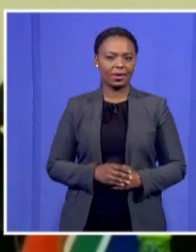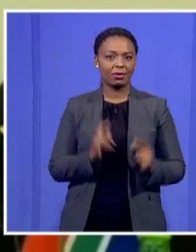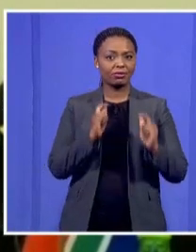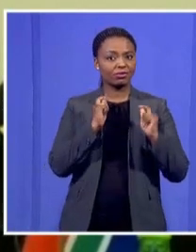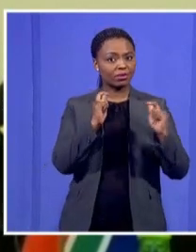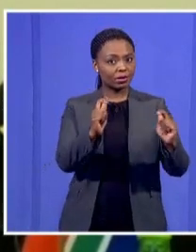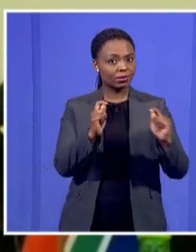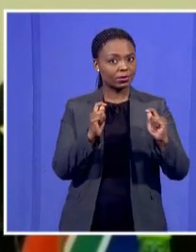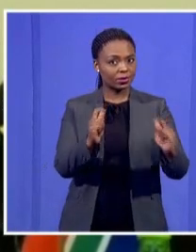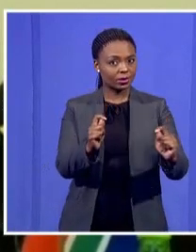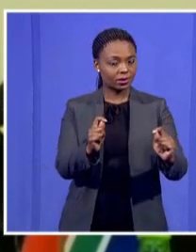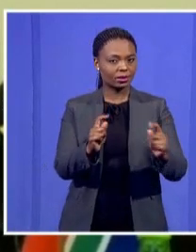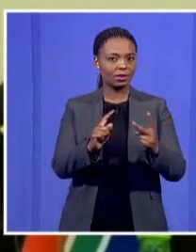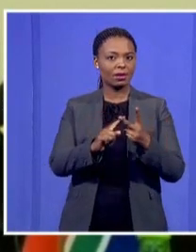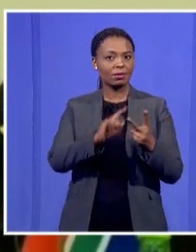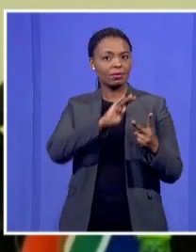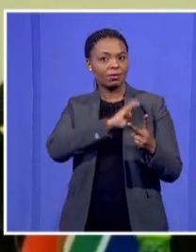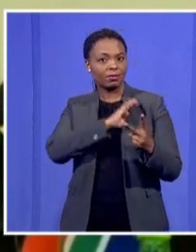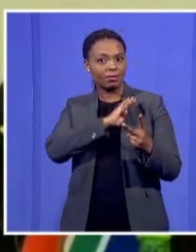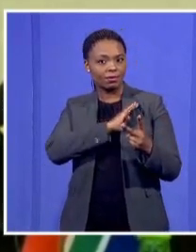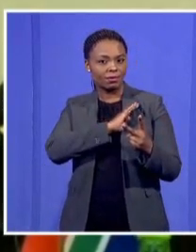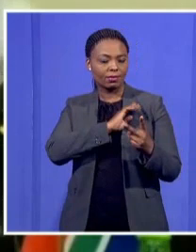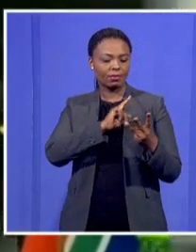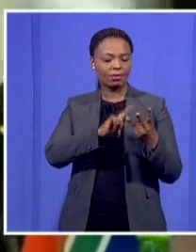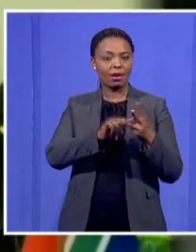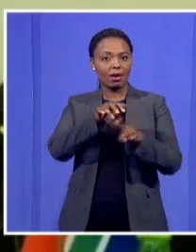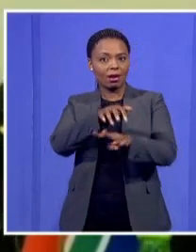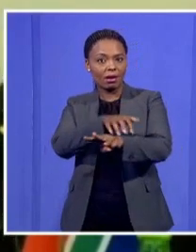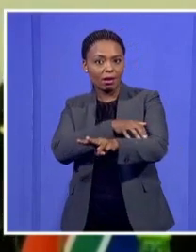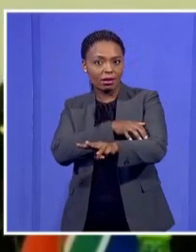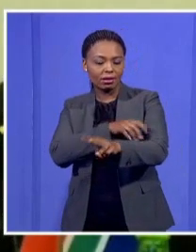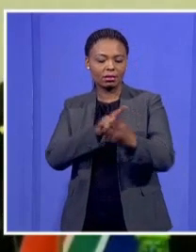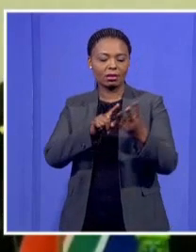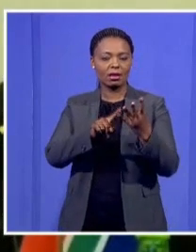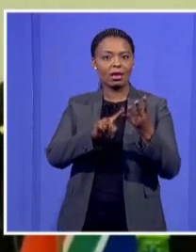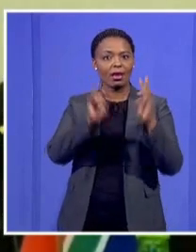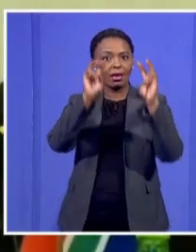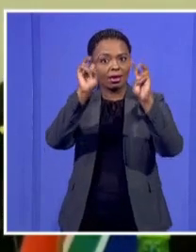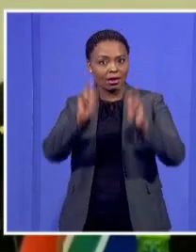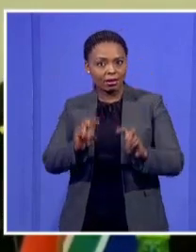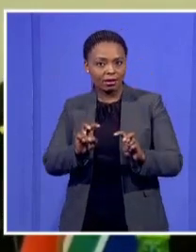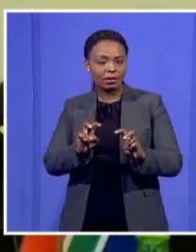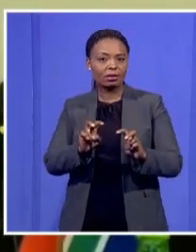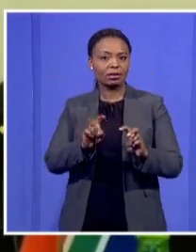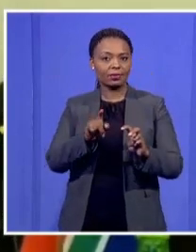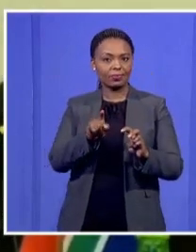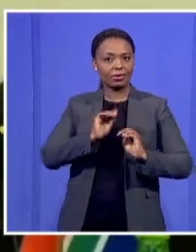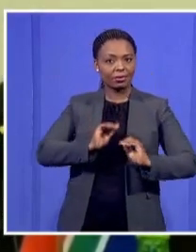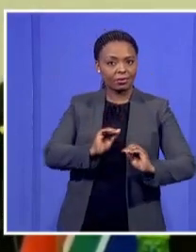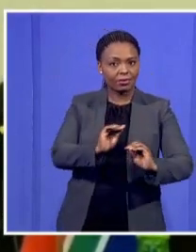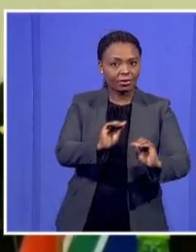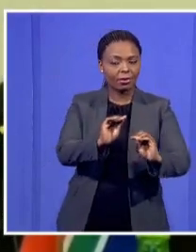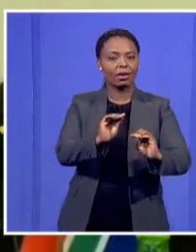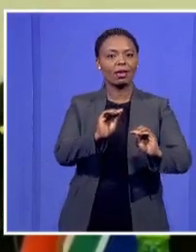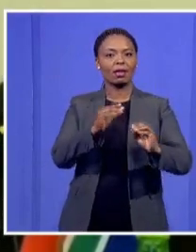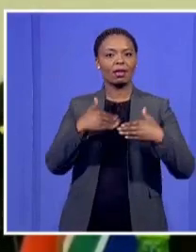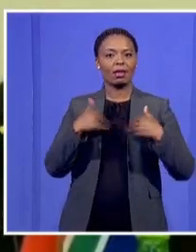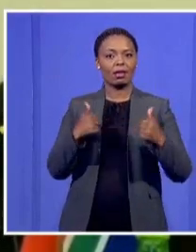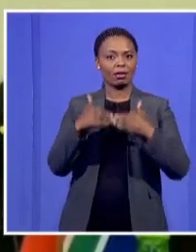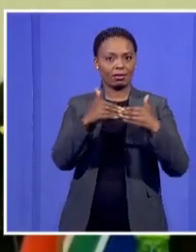transportation, military, agriculture, energy, education, healthcare,